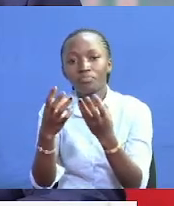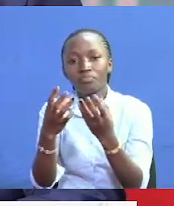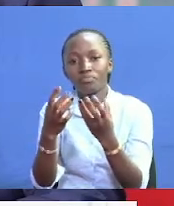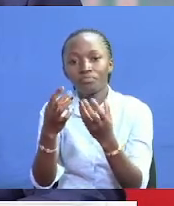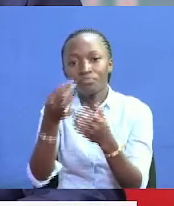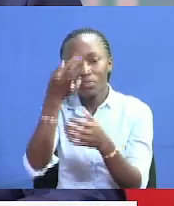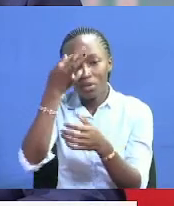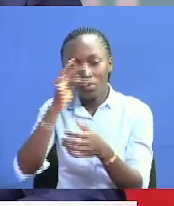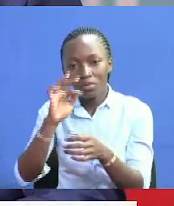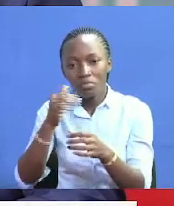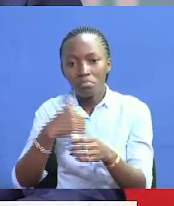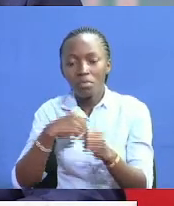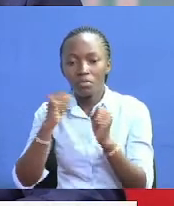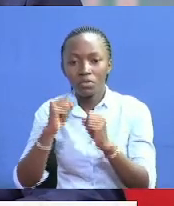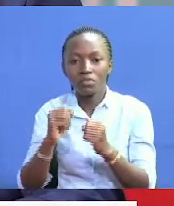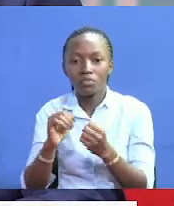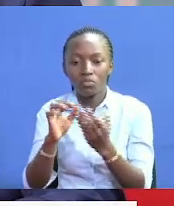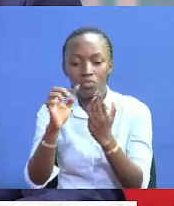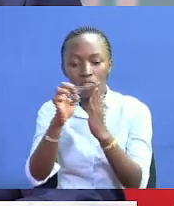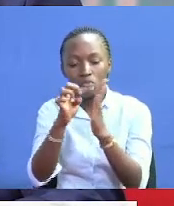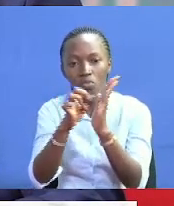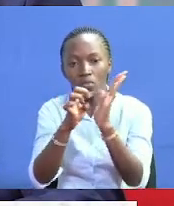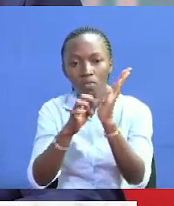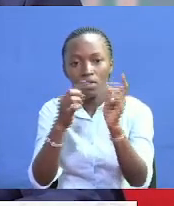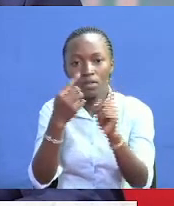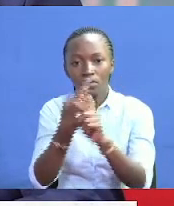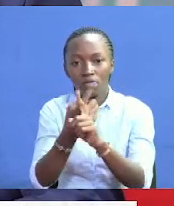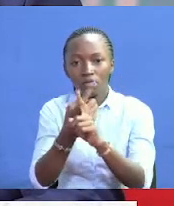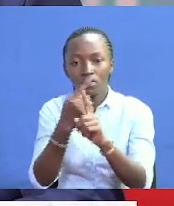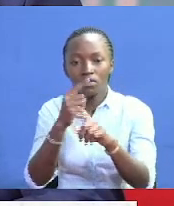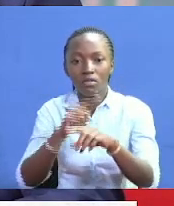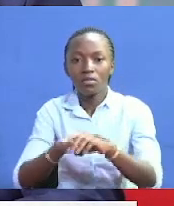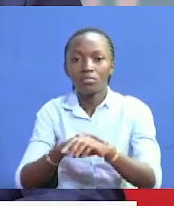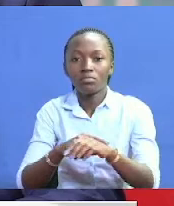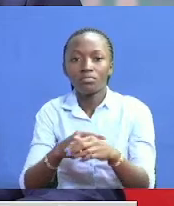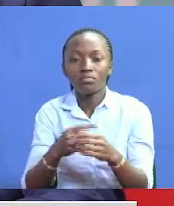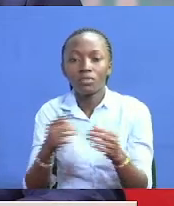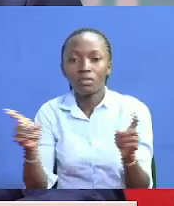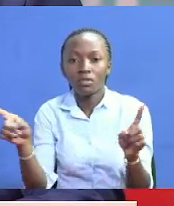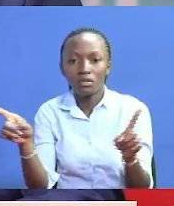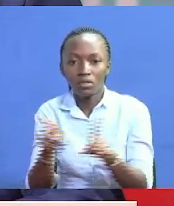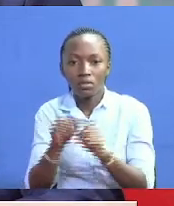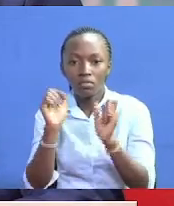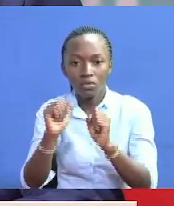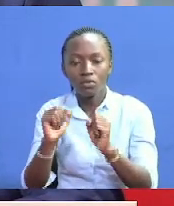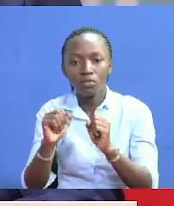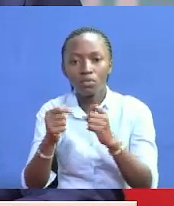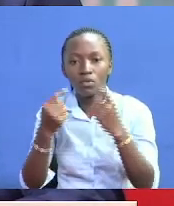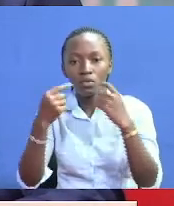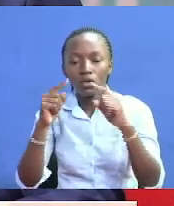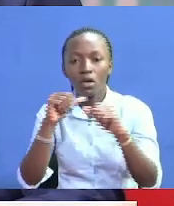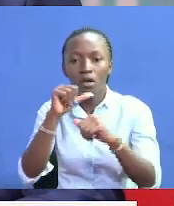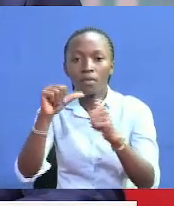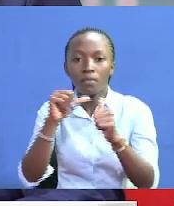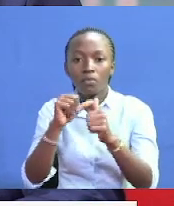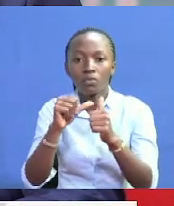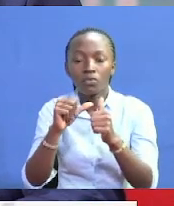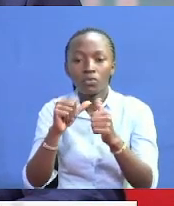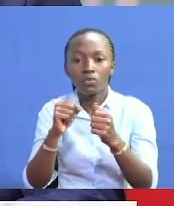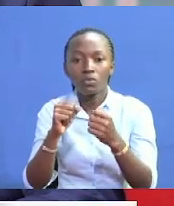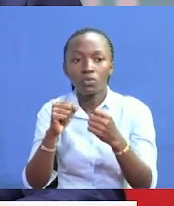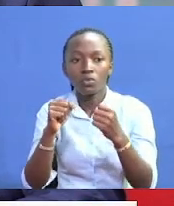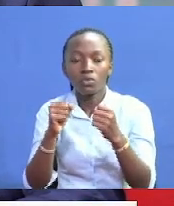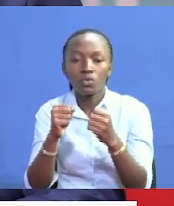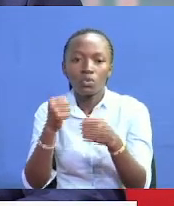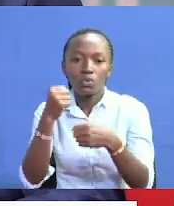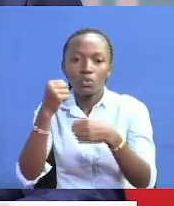down in my manifesto, and again, change the quality of education, and lastly, address matter student welfare, which now carries